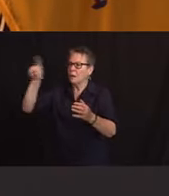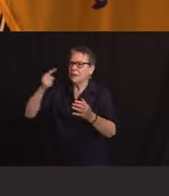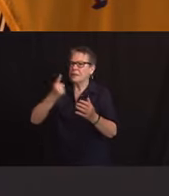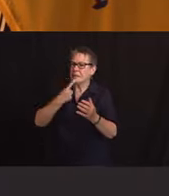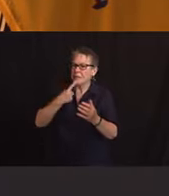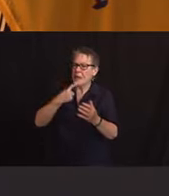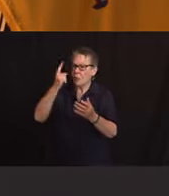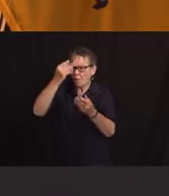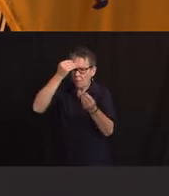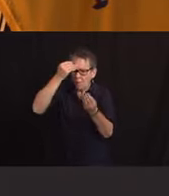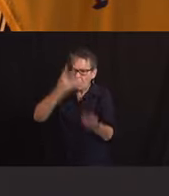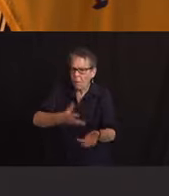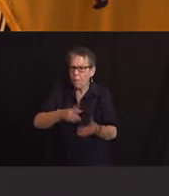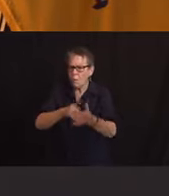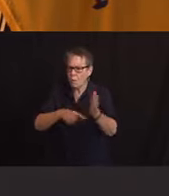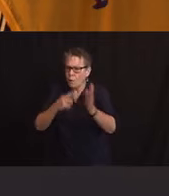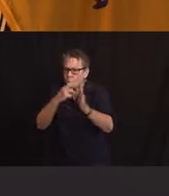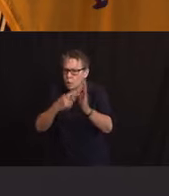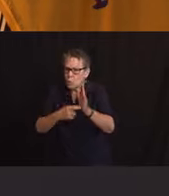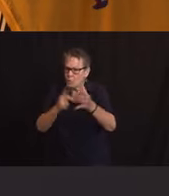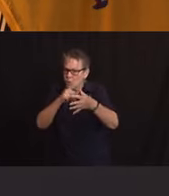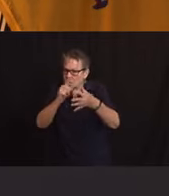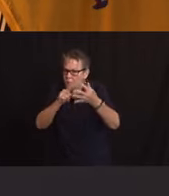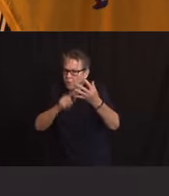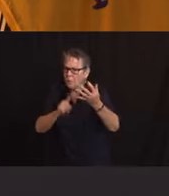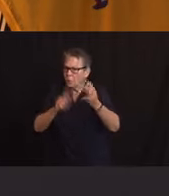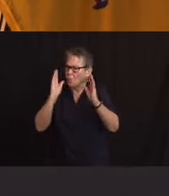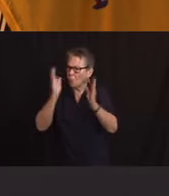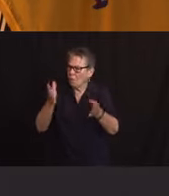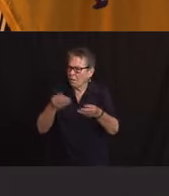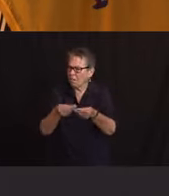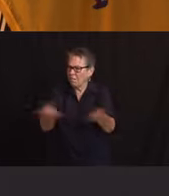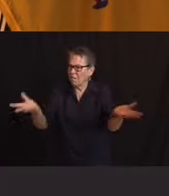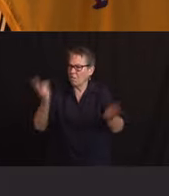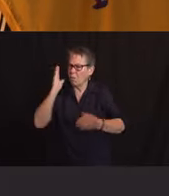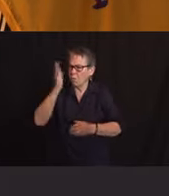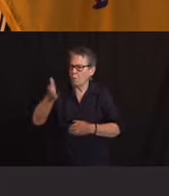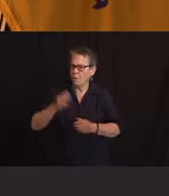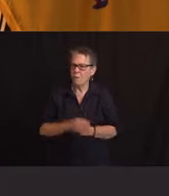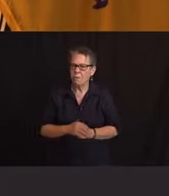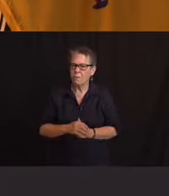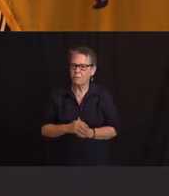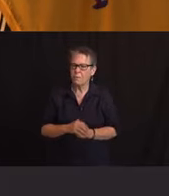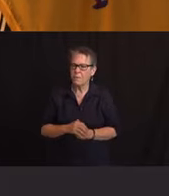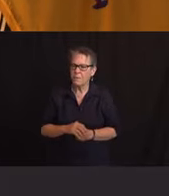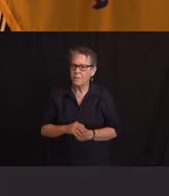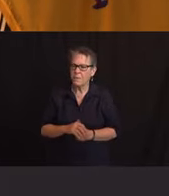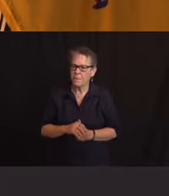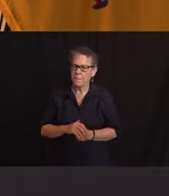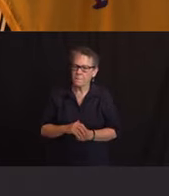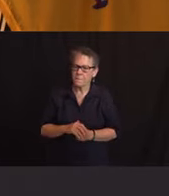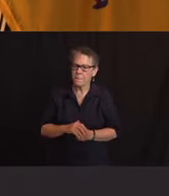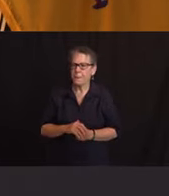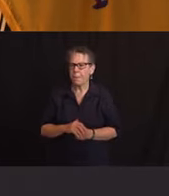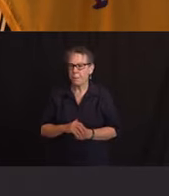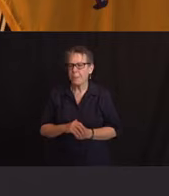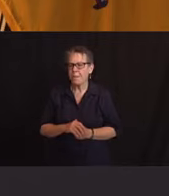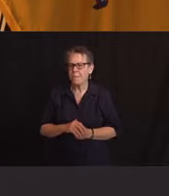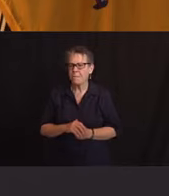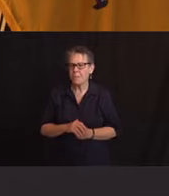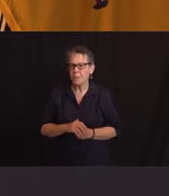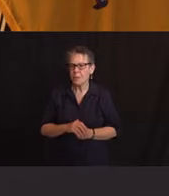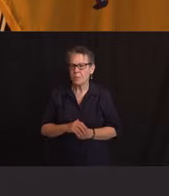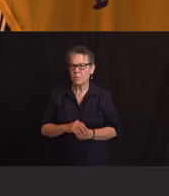We have been working with operators from moment one since the vaccines came upon us, so that